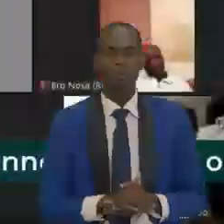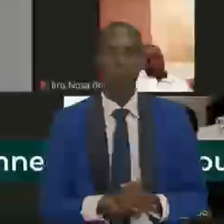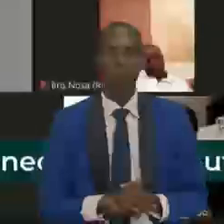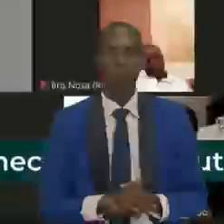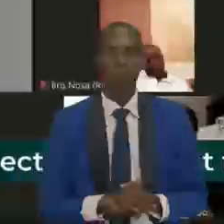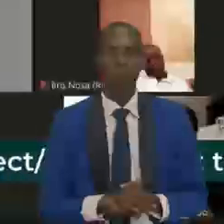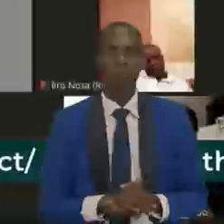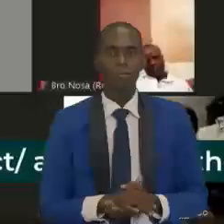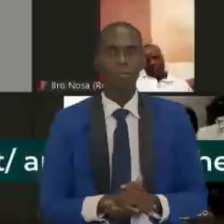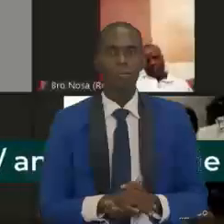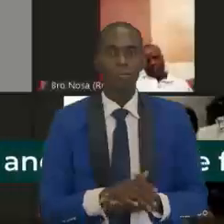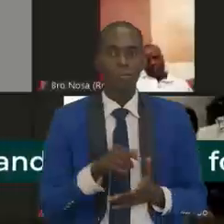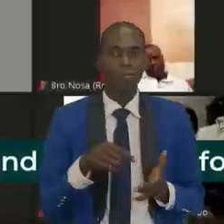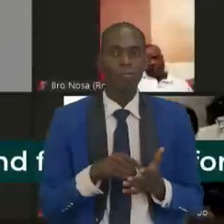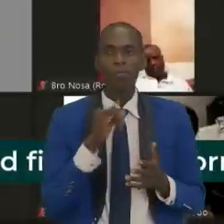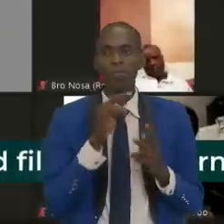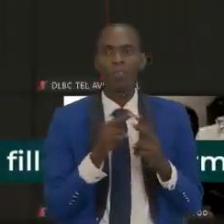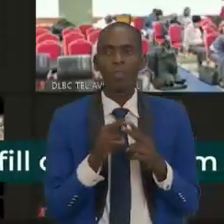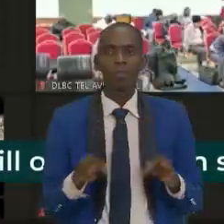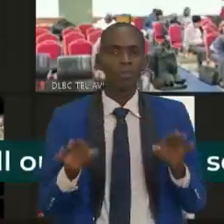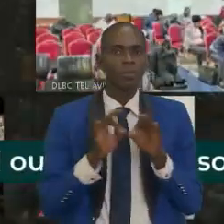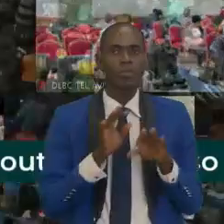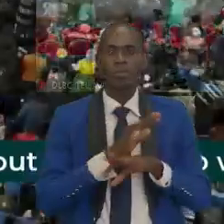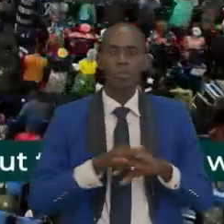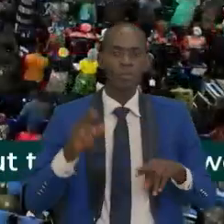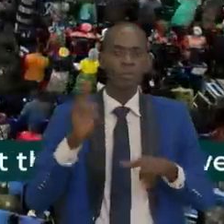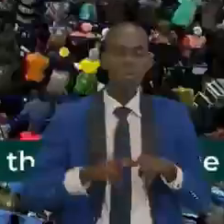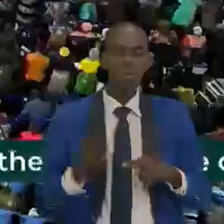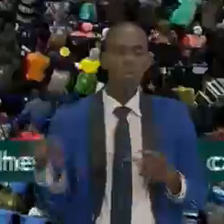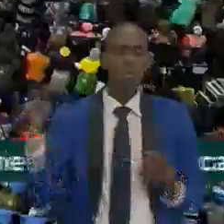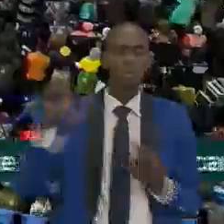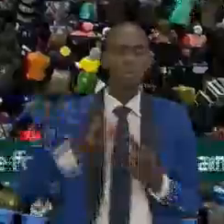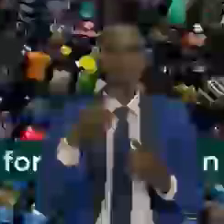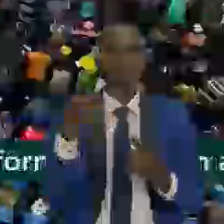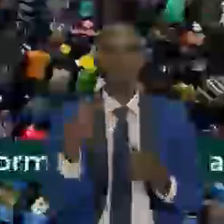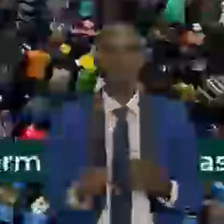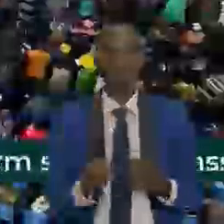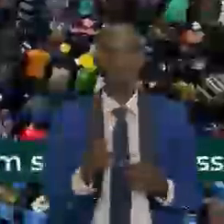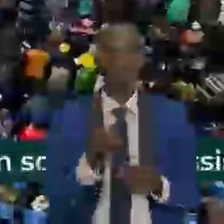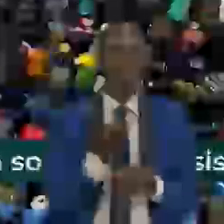This is very important. Don't sit down until the counselors attend to you.